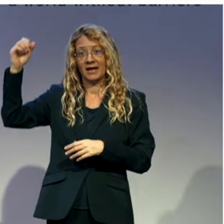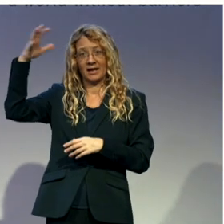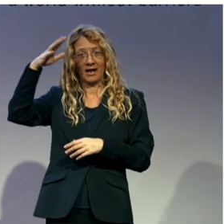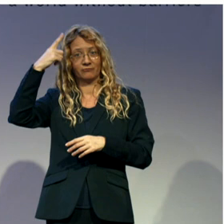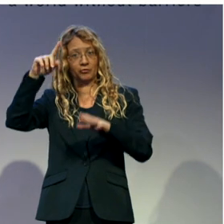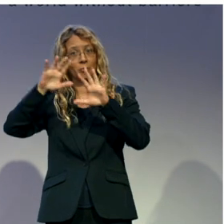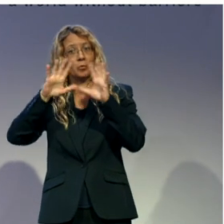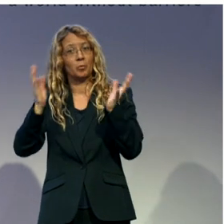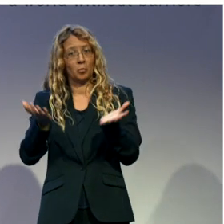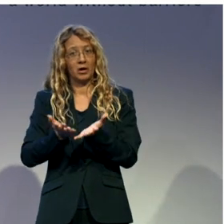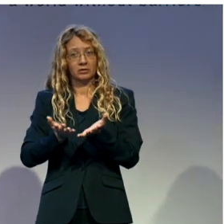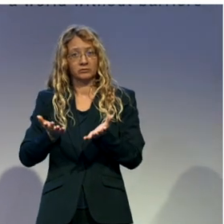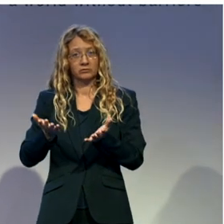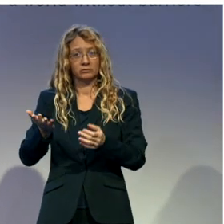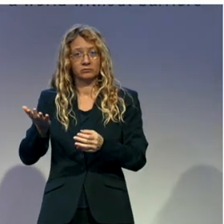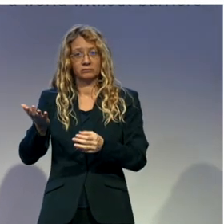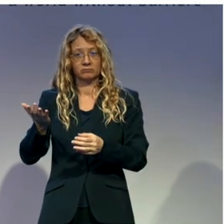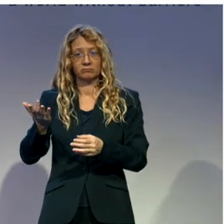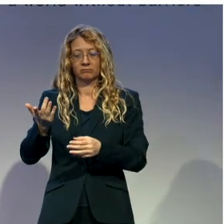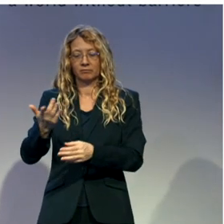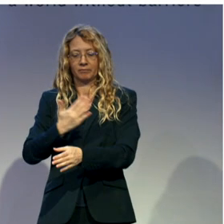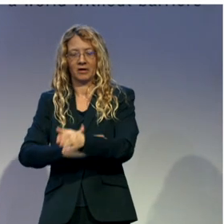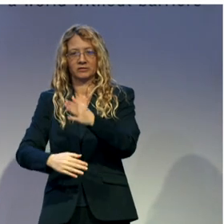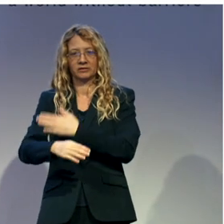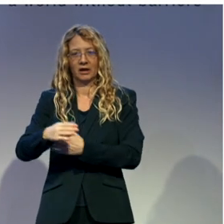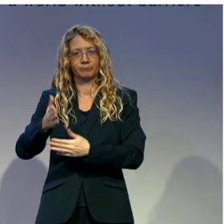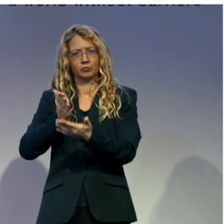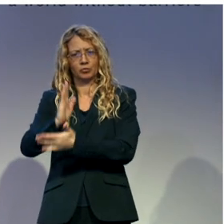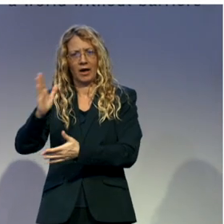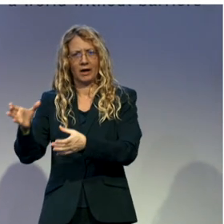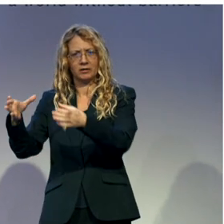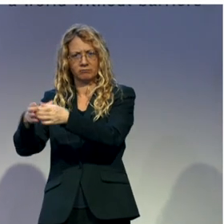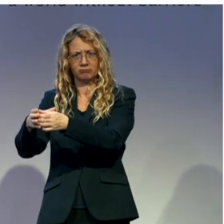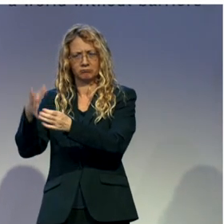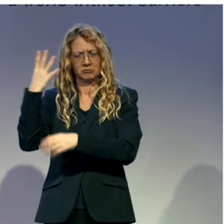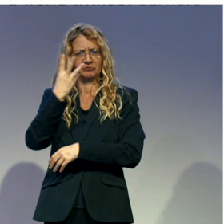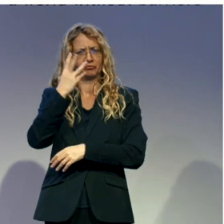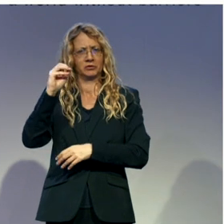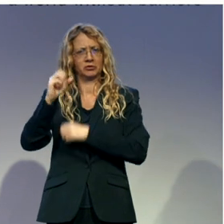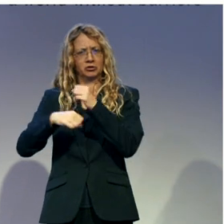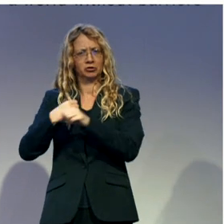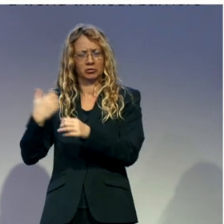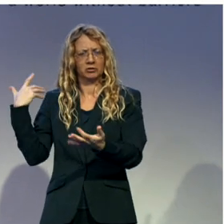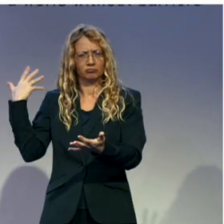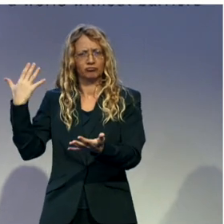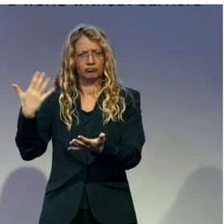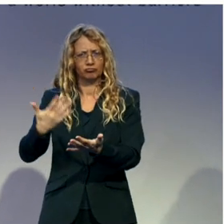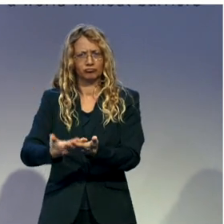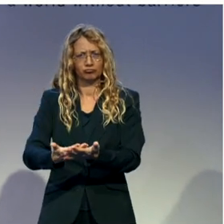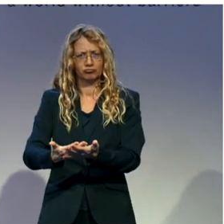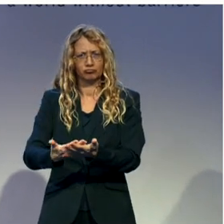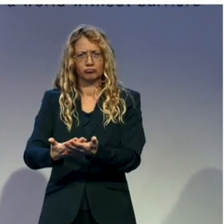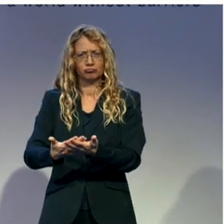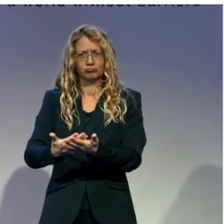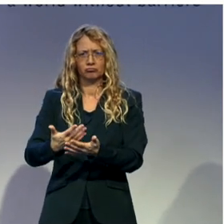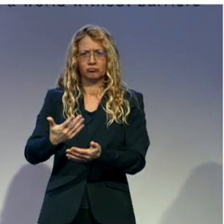30 years, and we came across very few women, and particularly very few women of significant influence in this sector.